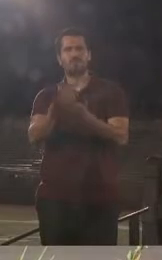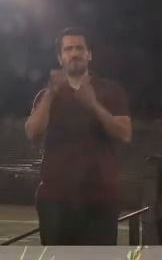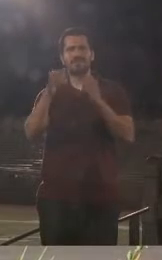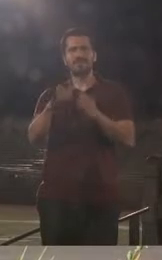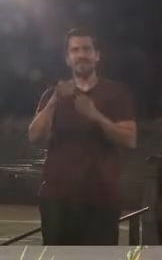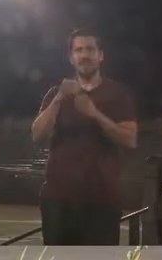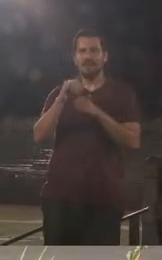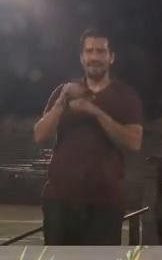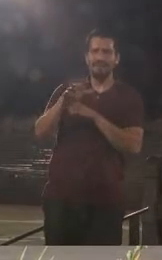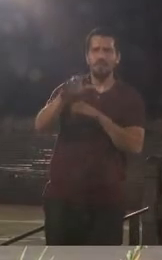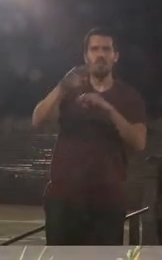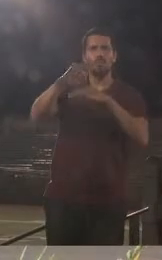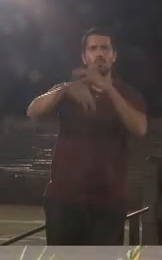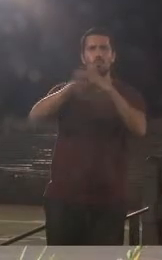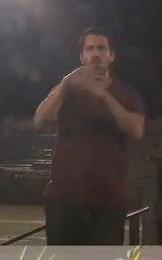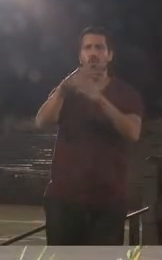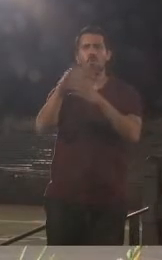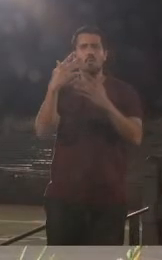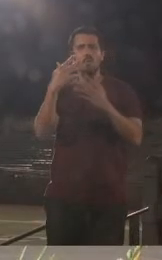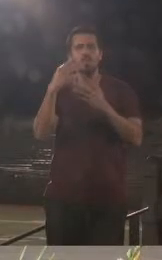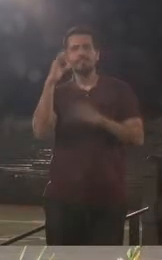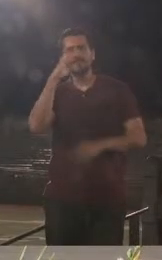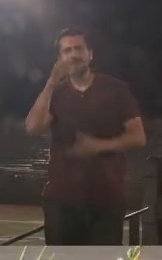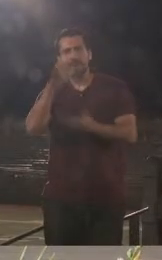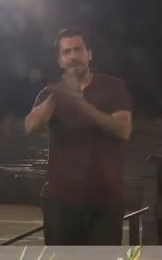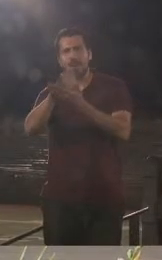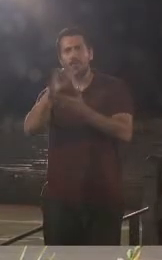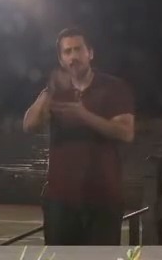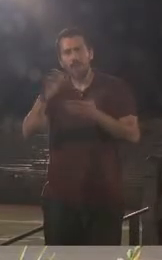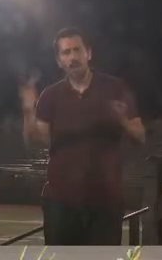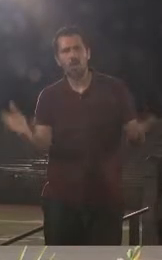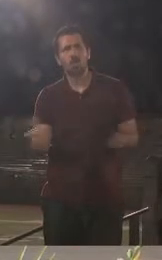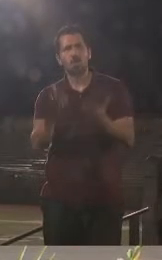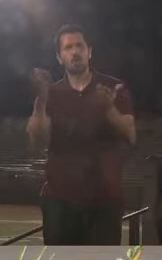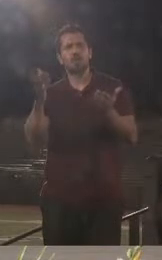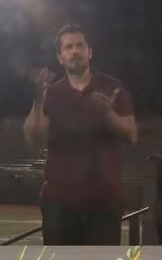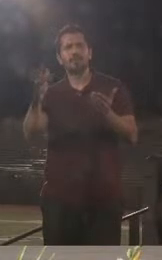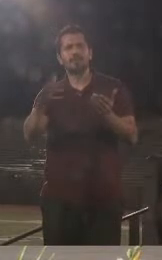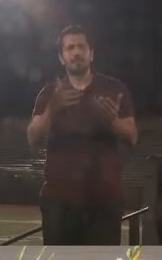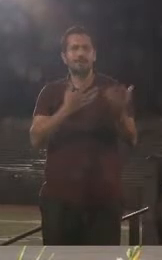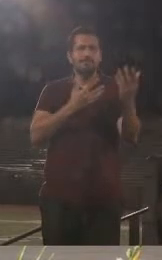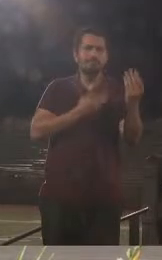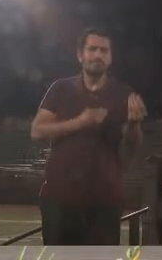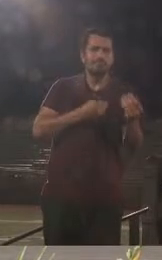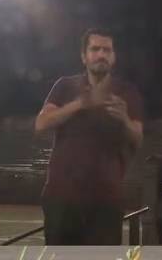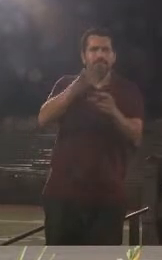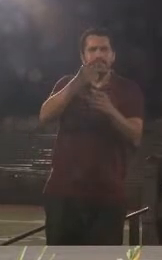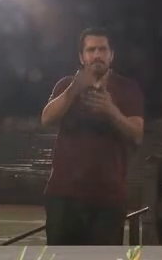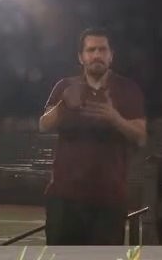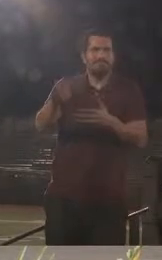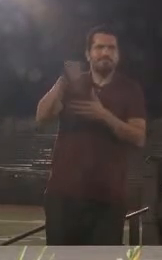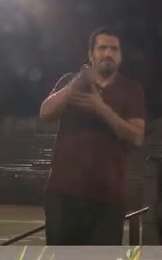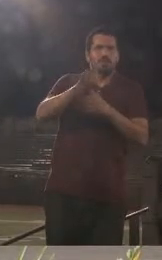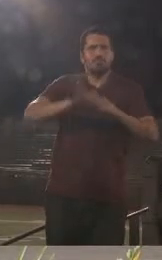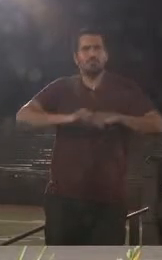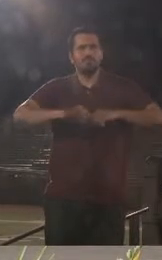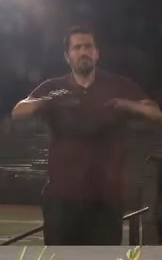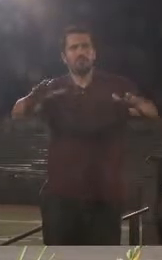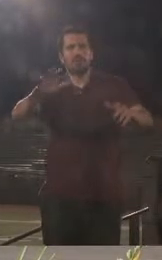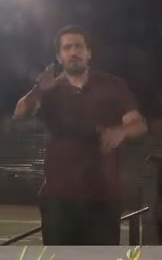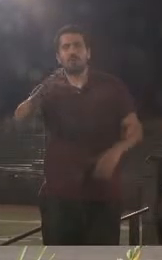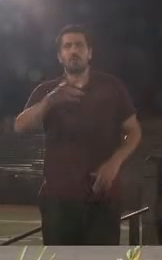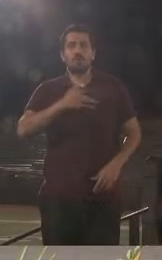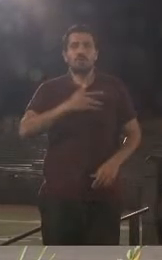is valued, where seeking help is encouraged, and where compassion reigns. May your futures be bright, your hearts be